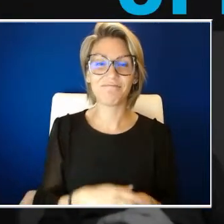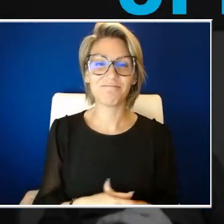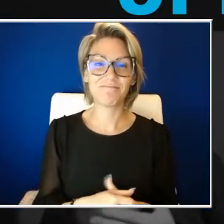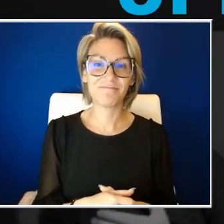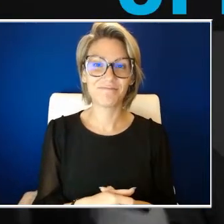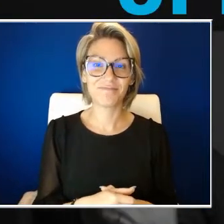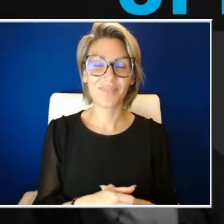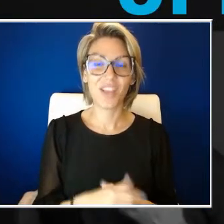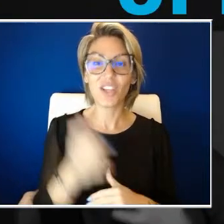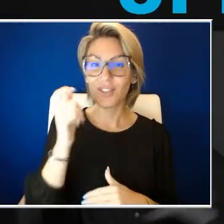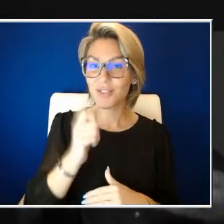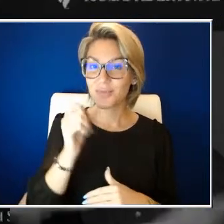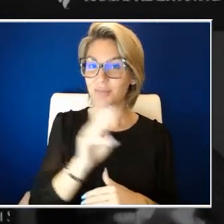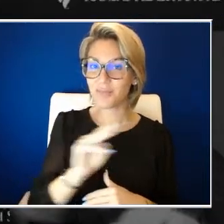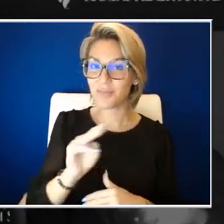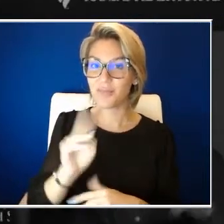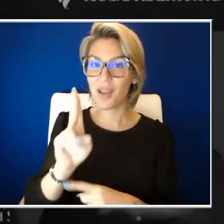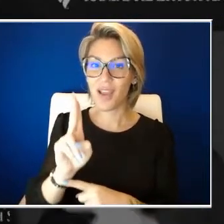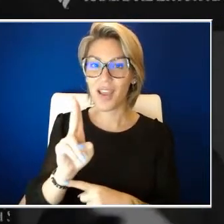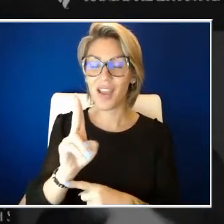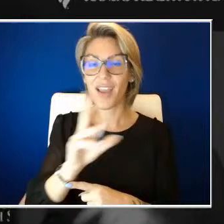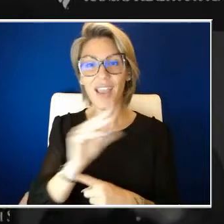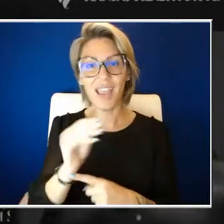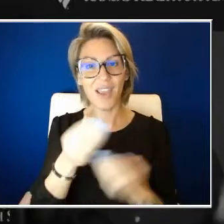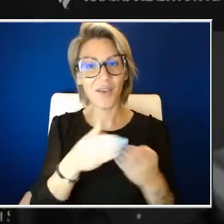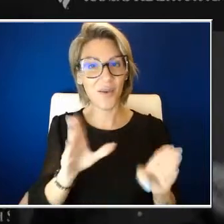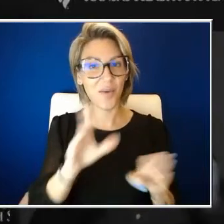Subscribe to our Morning Medical Update and Open